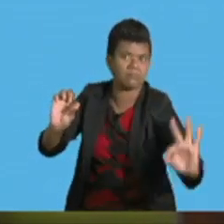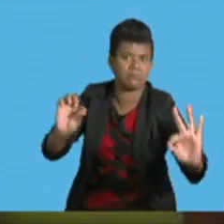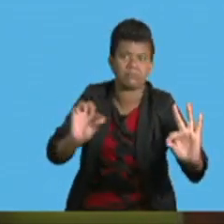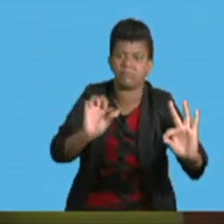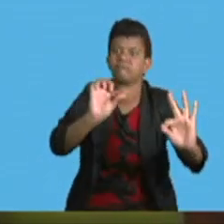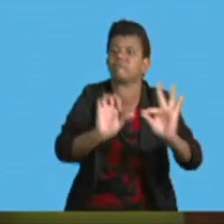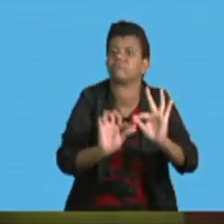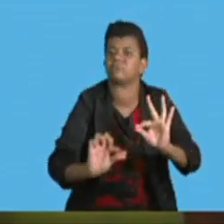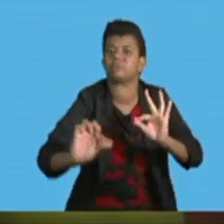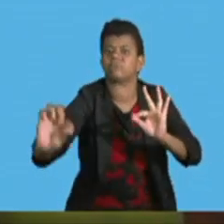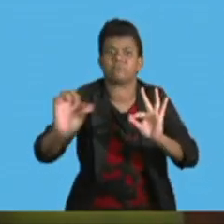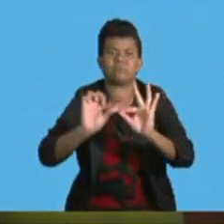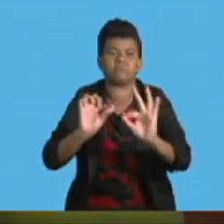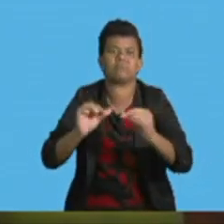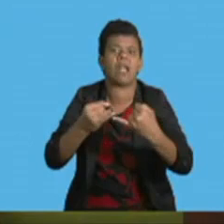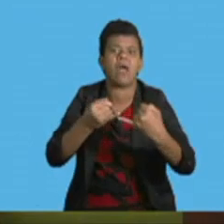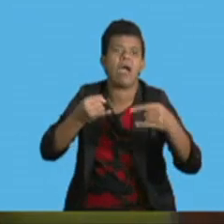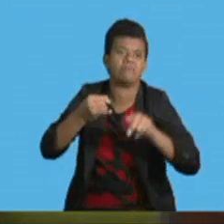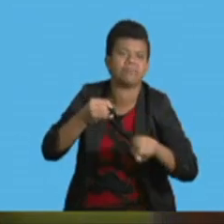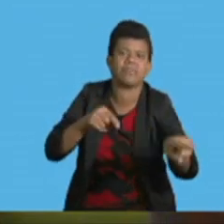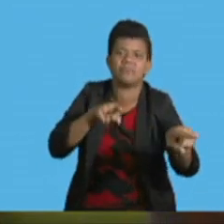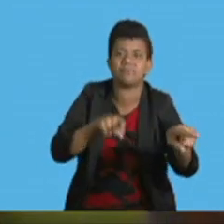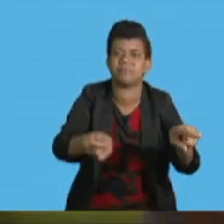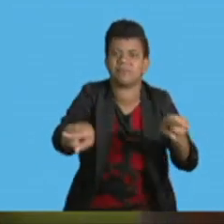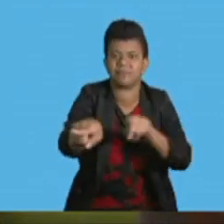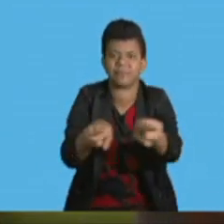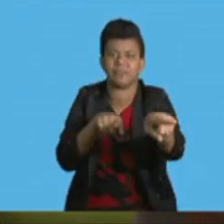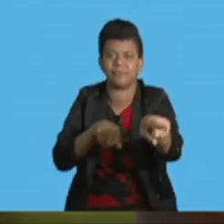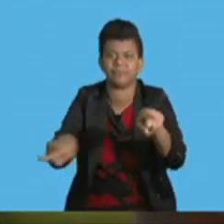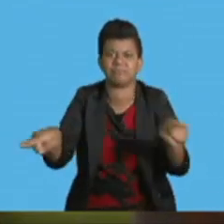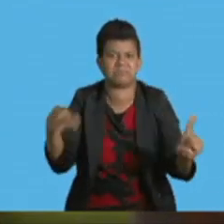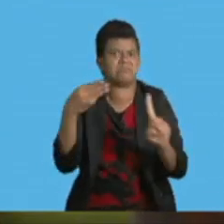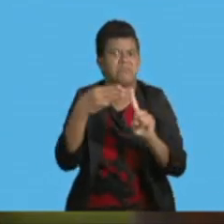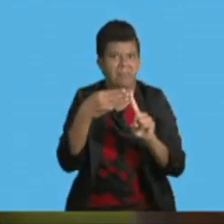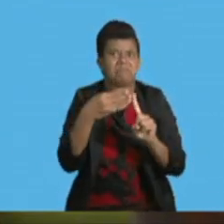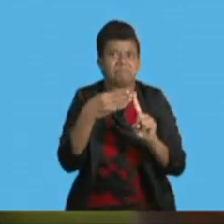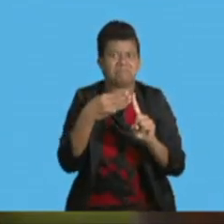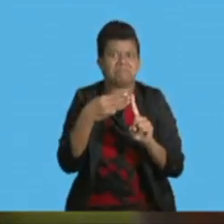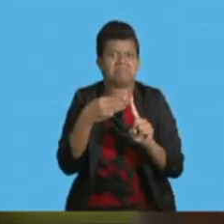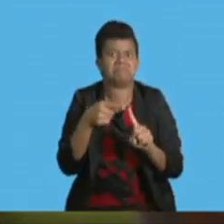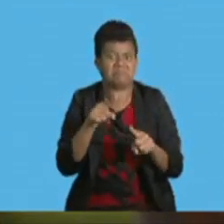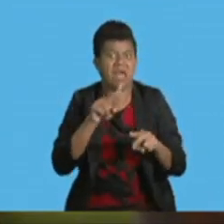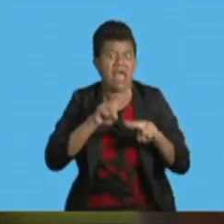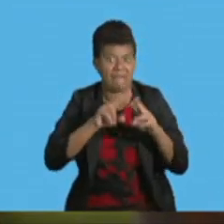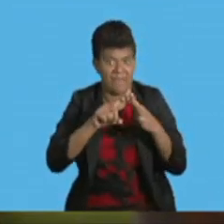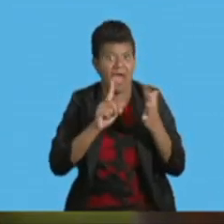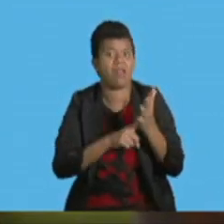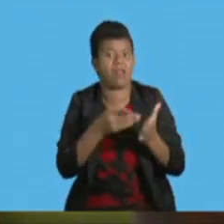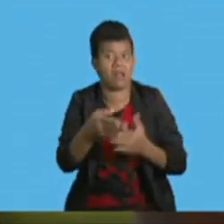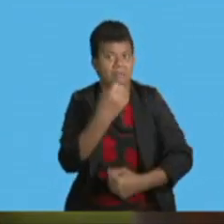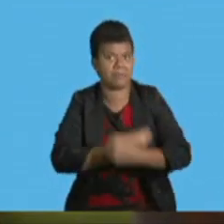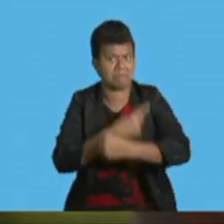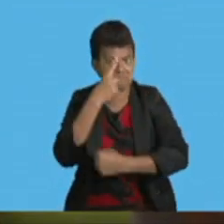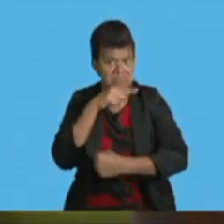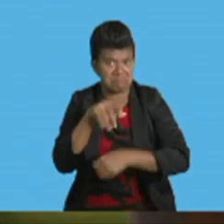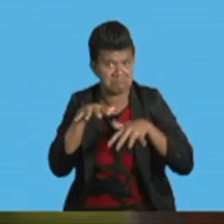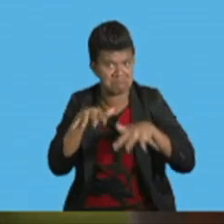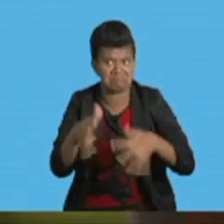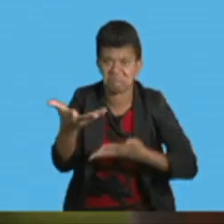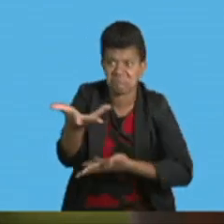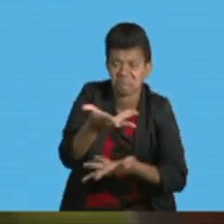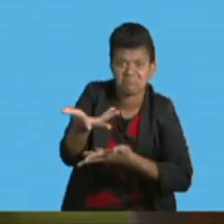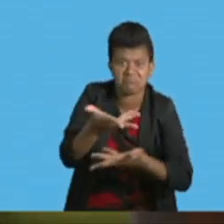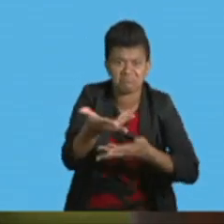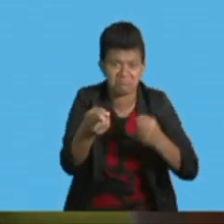Vunda substation. Mr. Speaker, sir, the EFL engineers have been engaged on the refurbishment works.